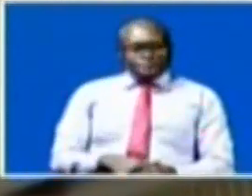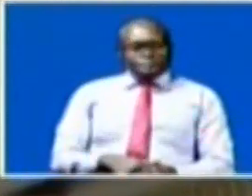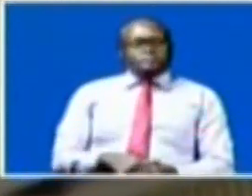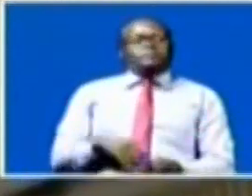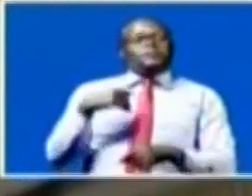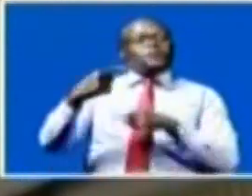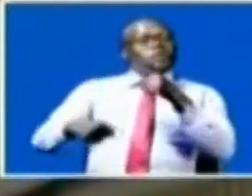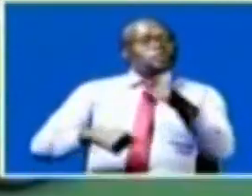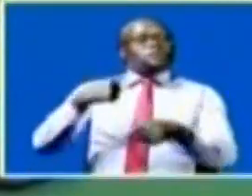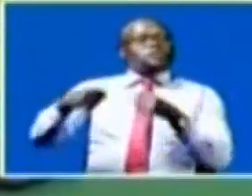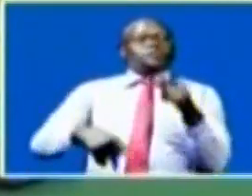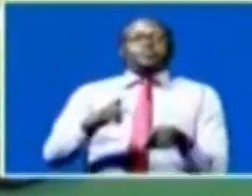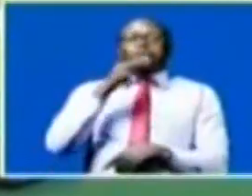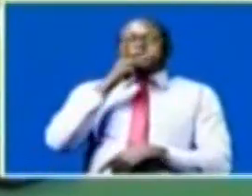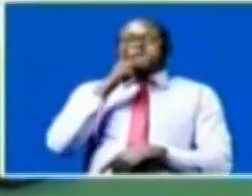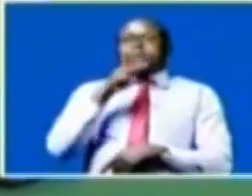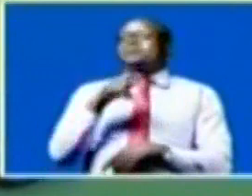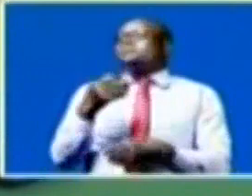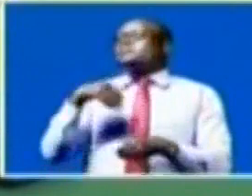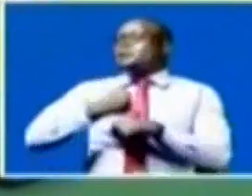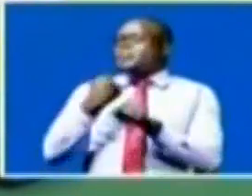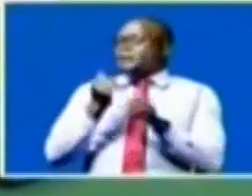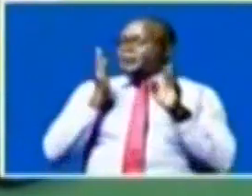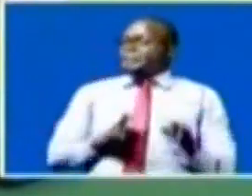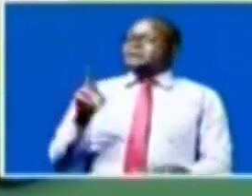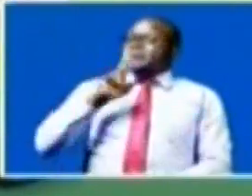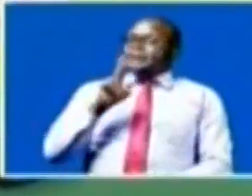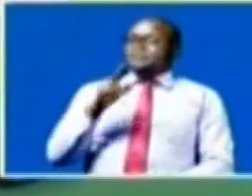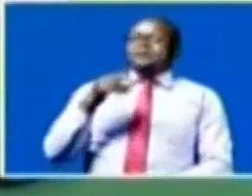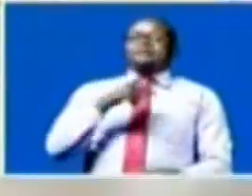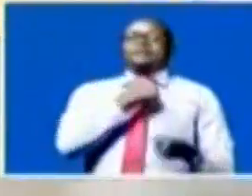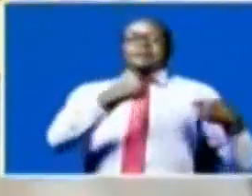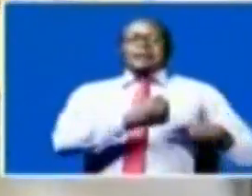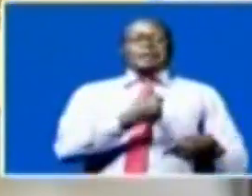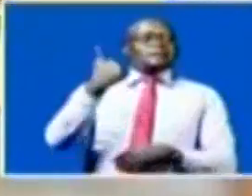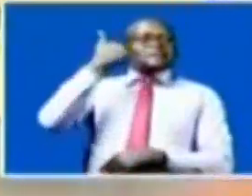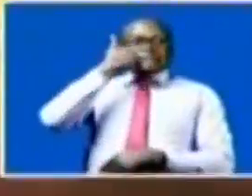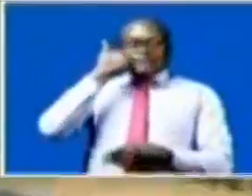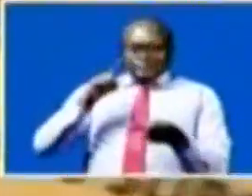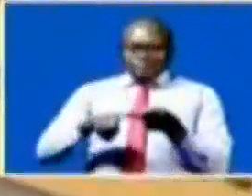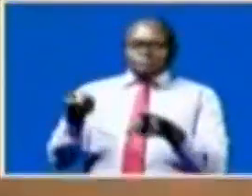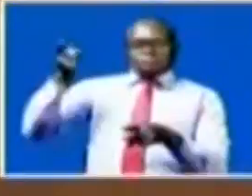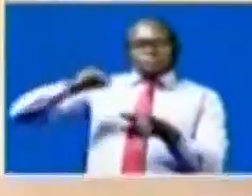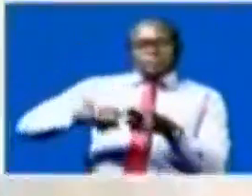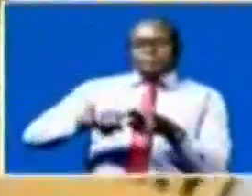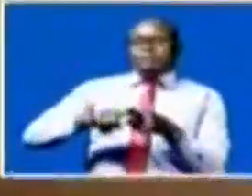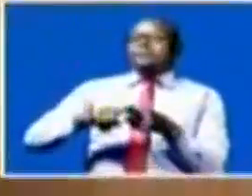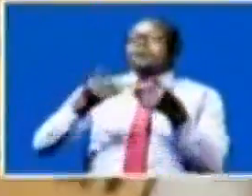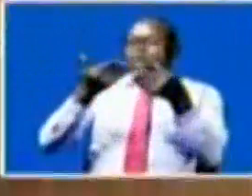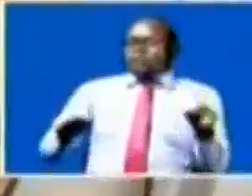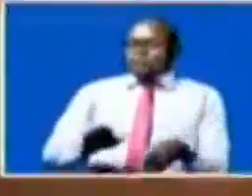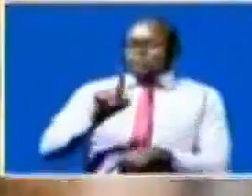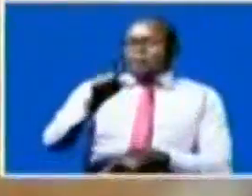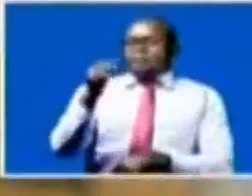that continued smoking does not only put one at risk of heart disease, but also greatly increases the chances of losing